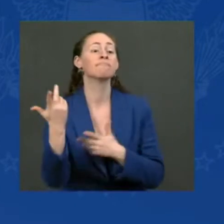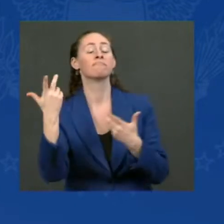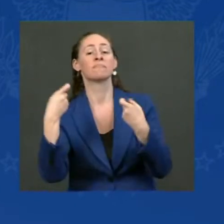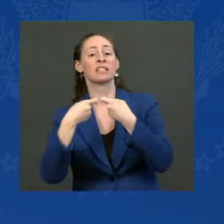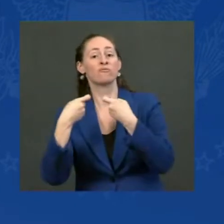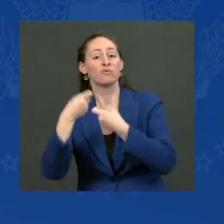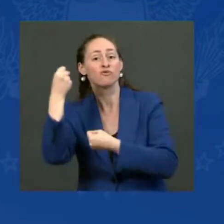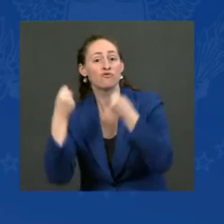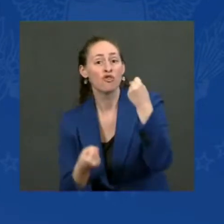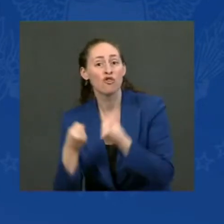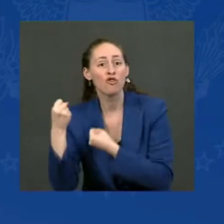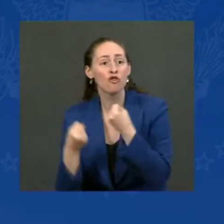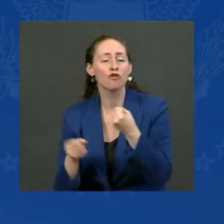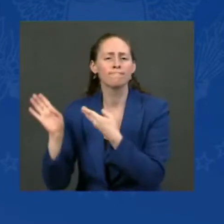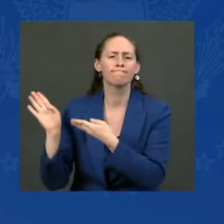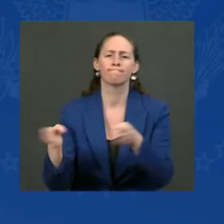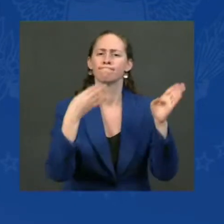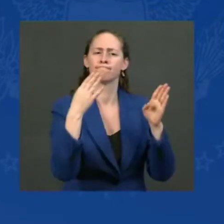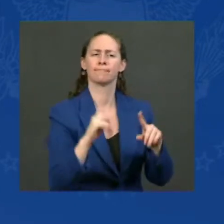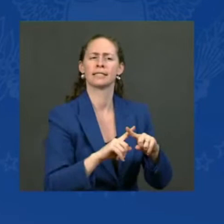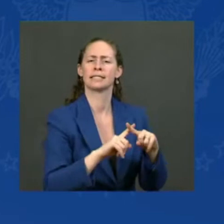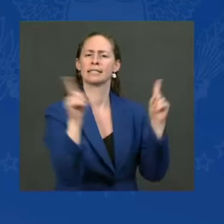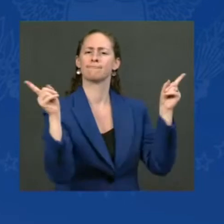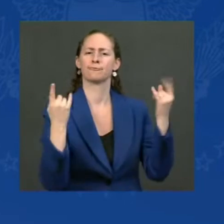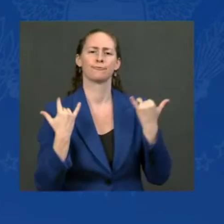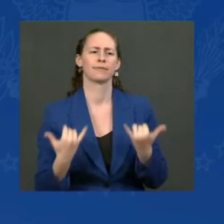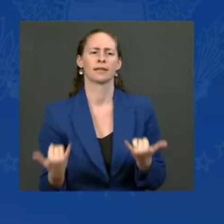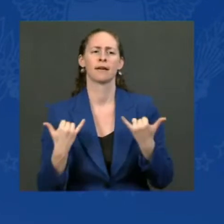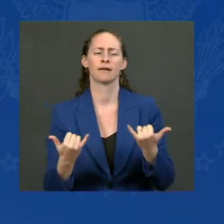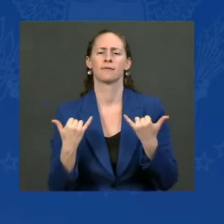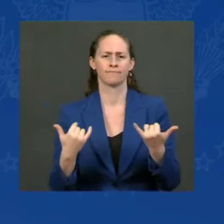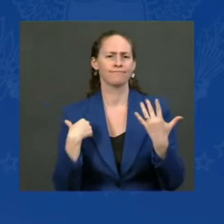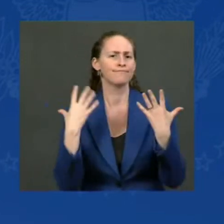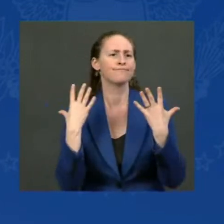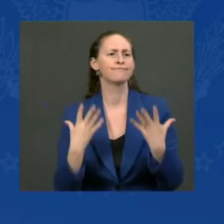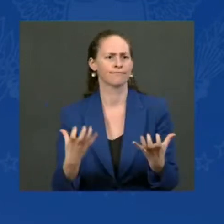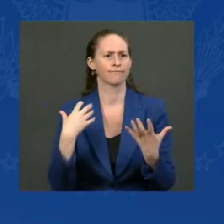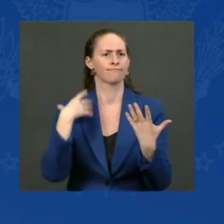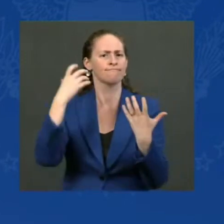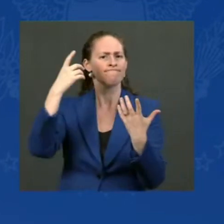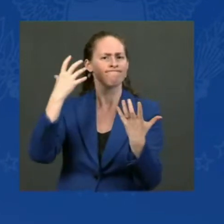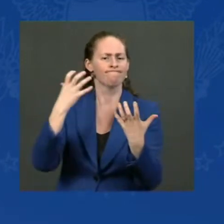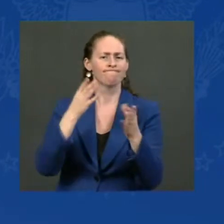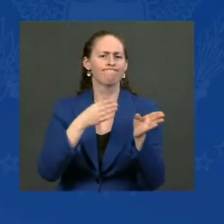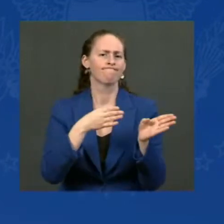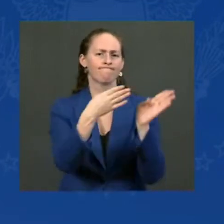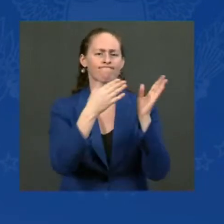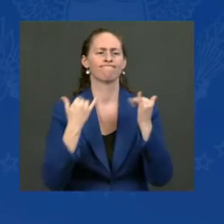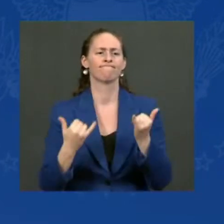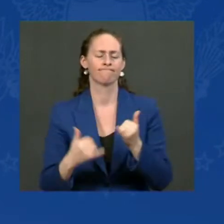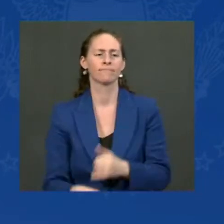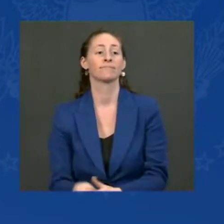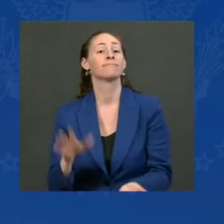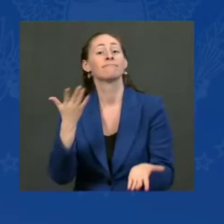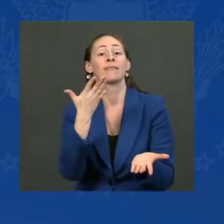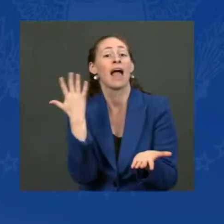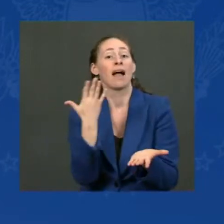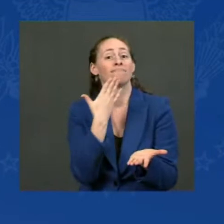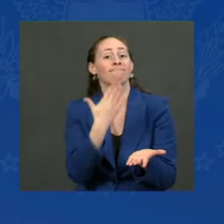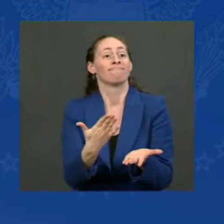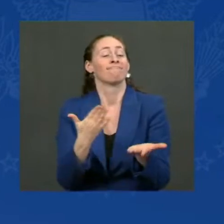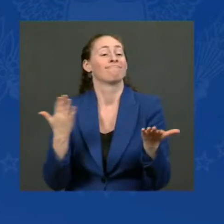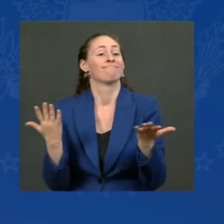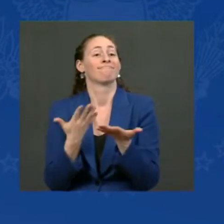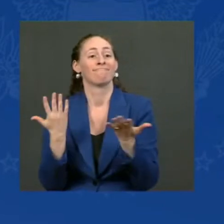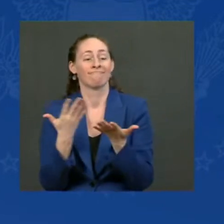progress at home toward our climate goals. And the best part is, making these ambitious investments isn't just